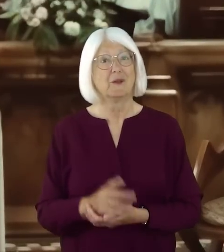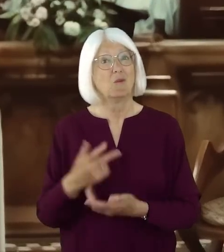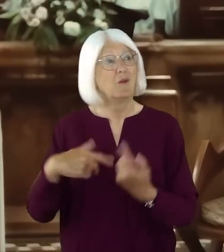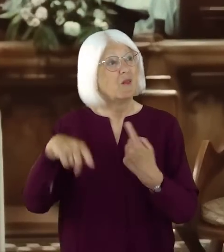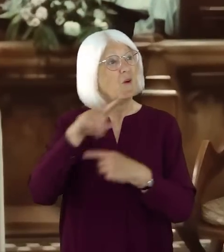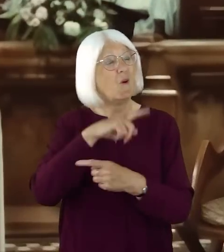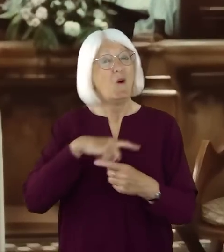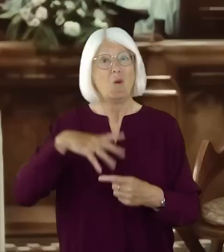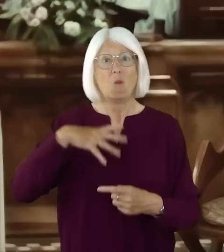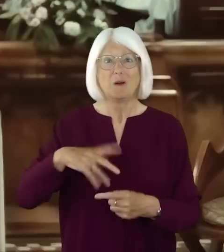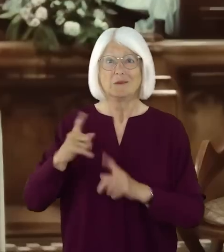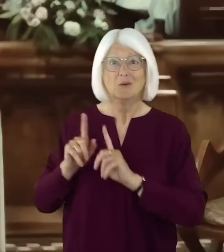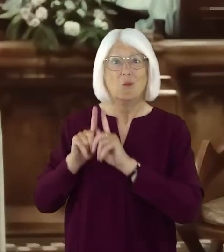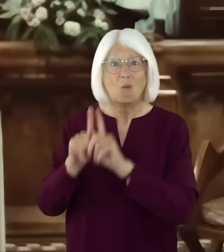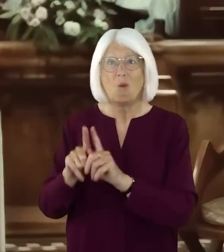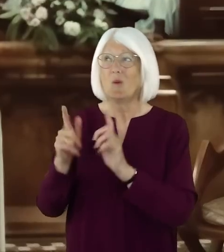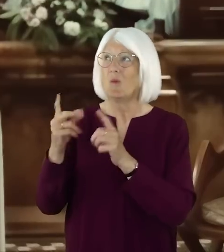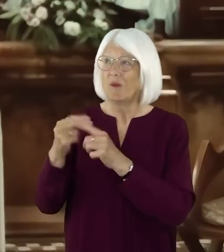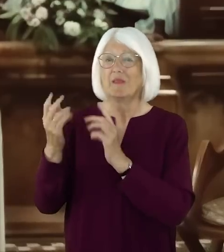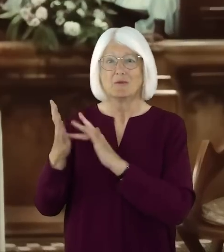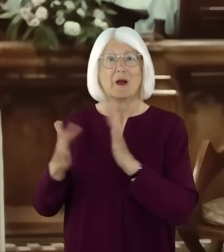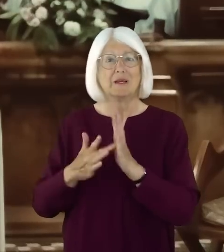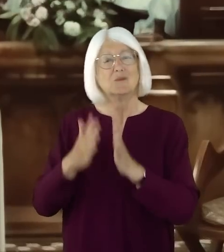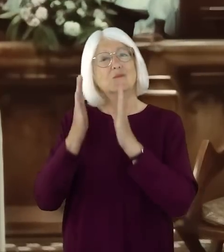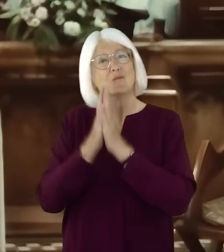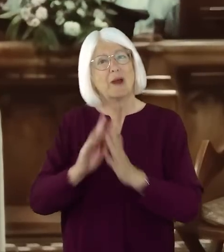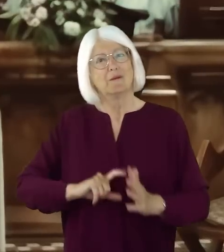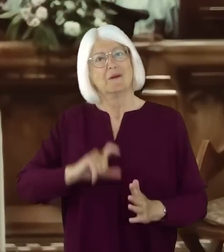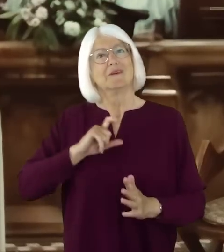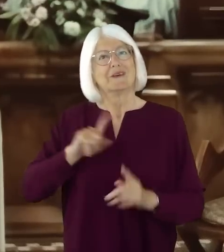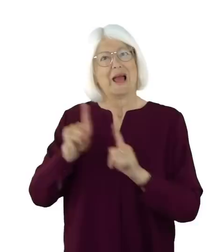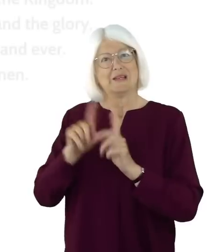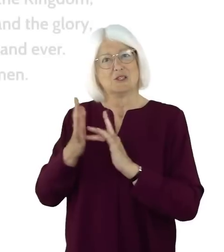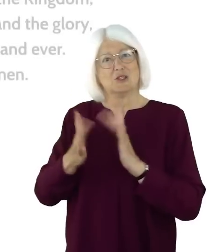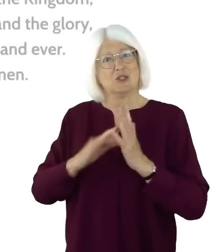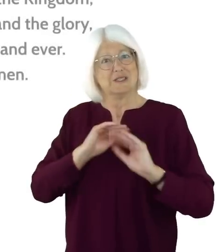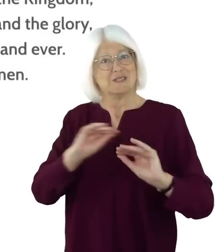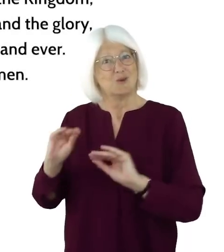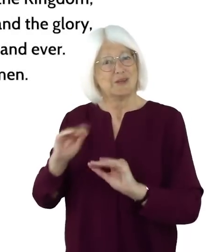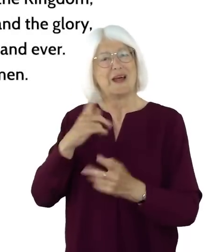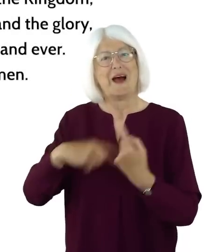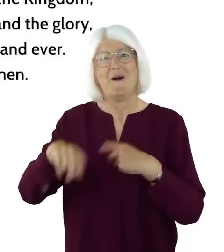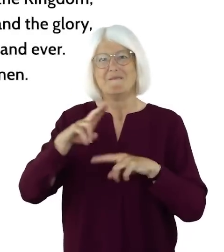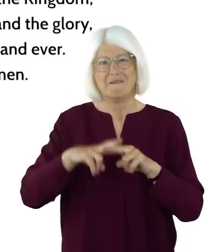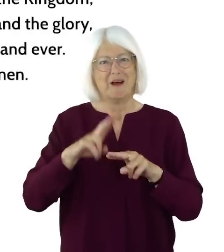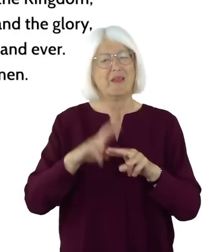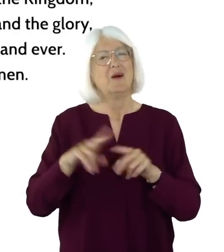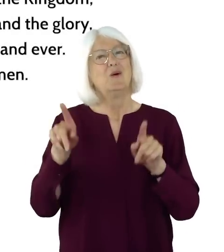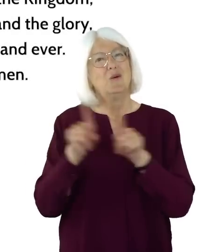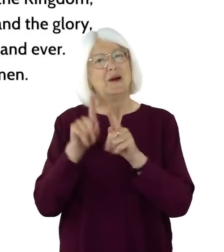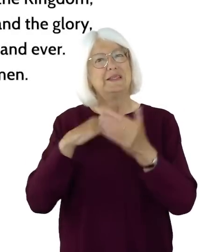So in union with all who seek to walk with Christ, let us pray with confidence as he taught us. Our